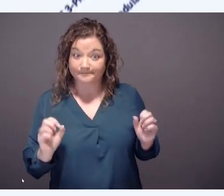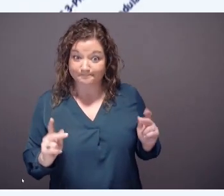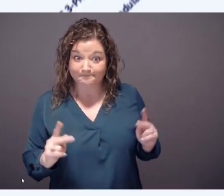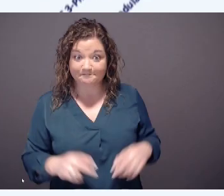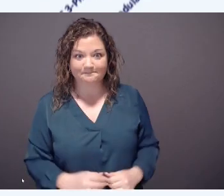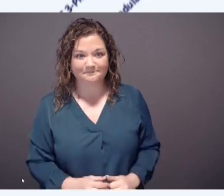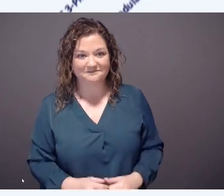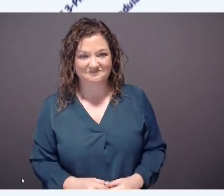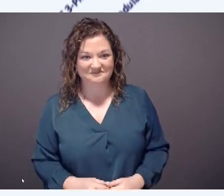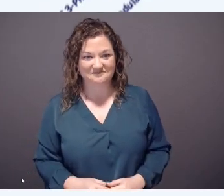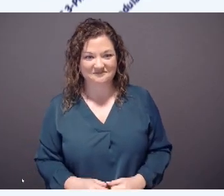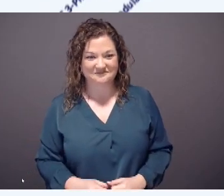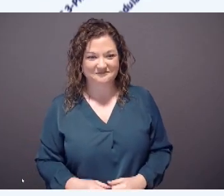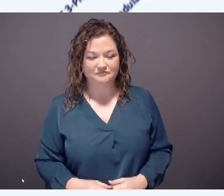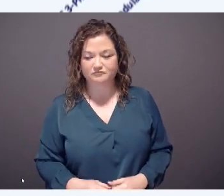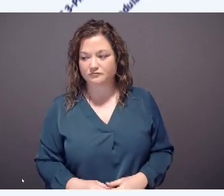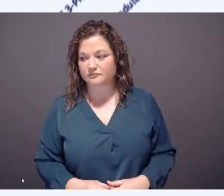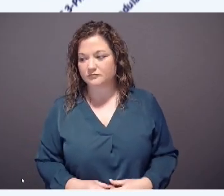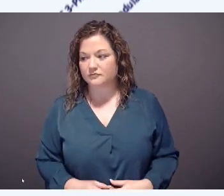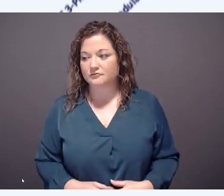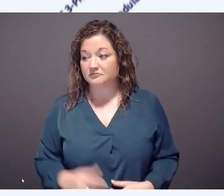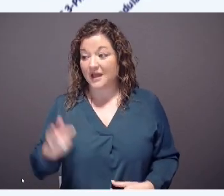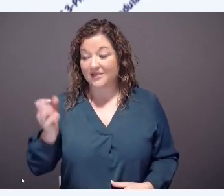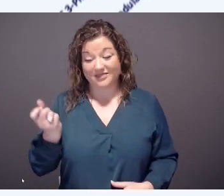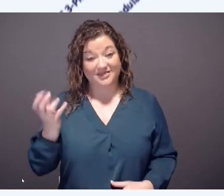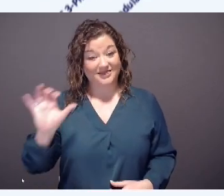All right, so this is how much it costs to build a landfill.